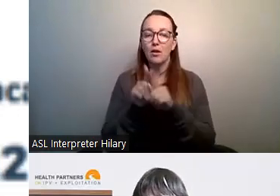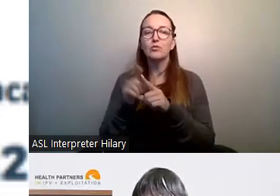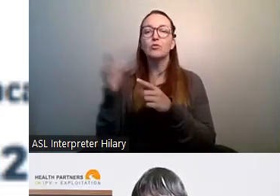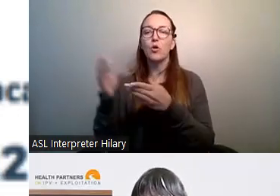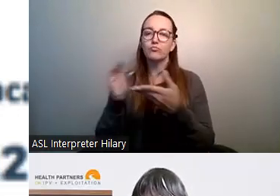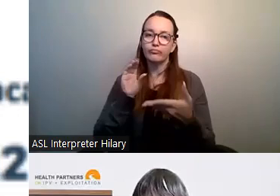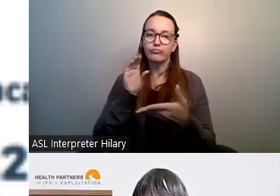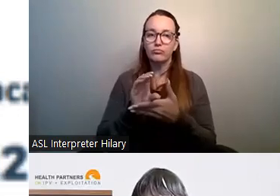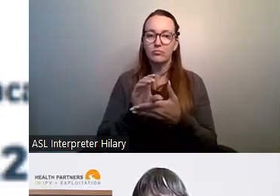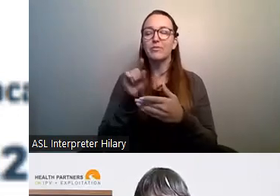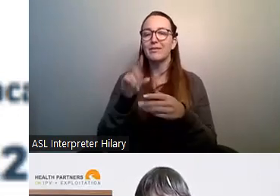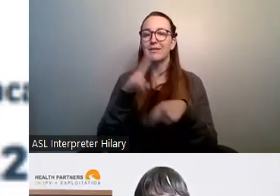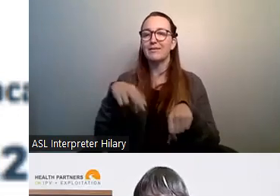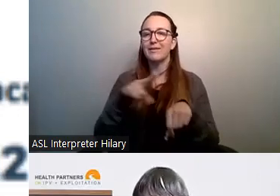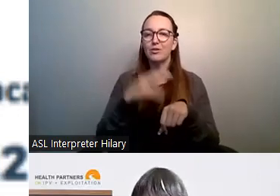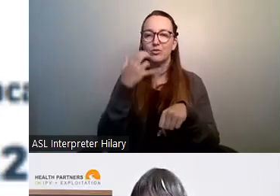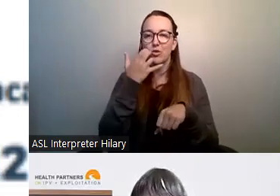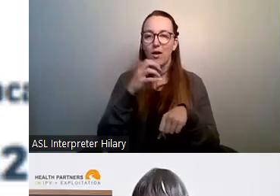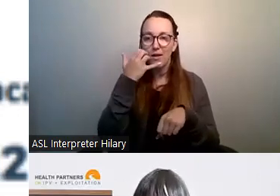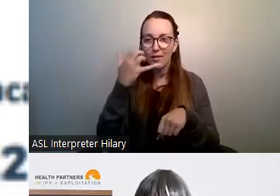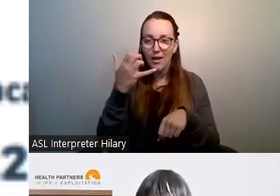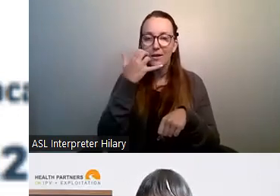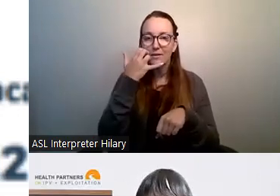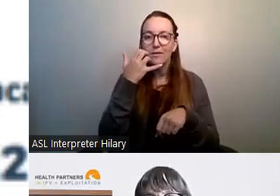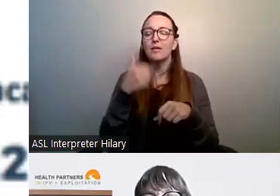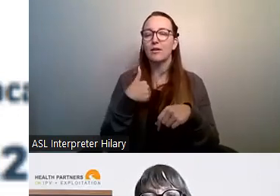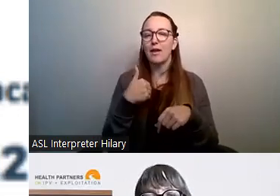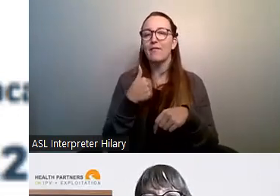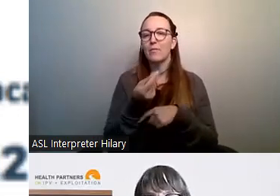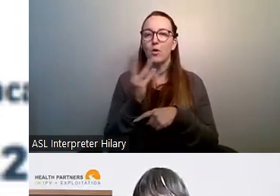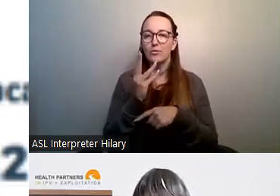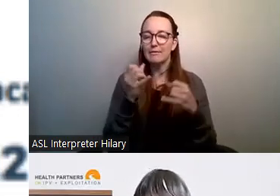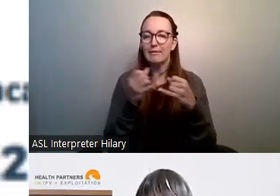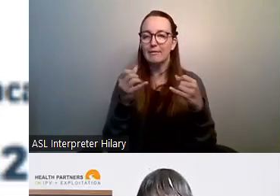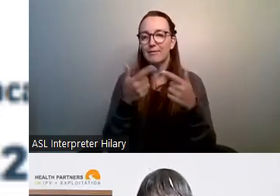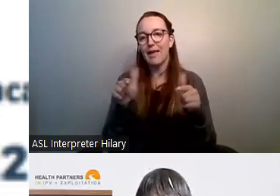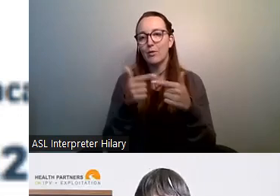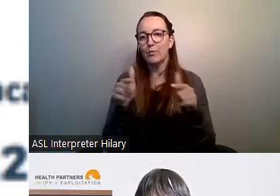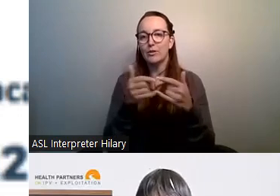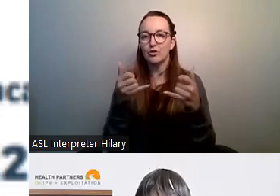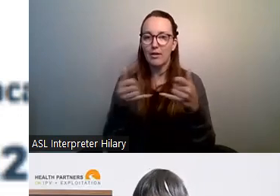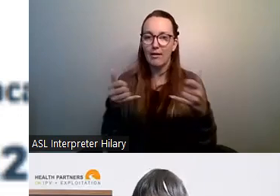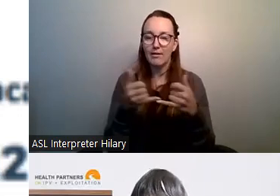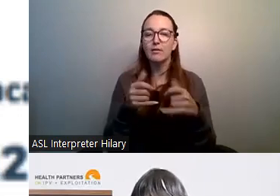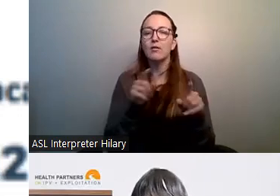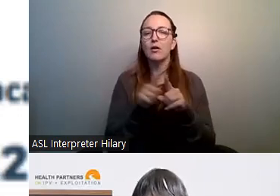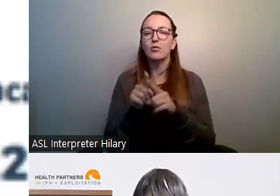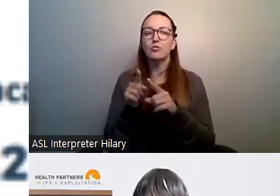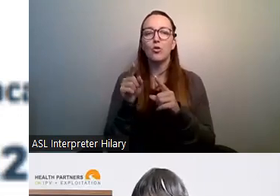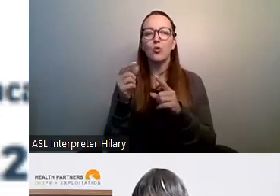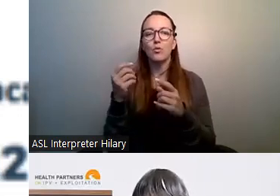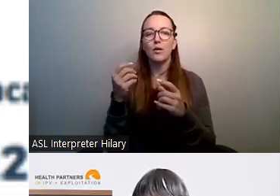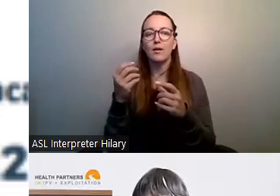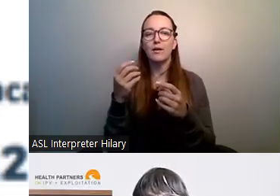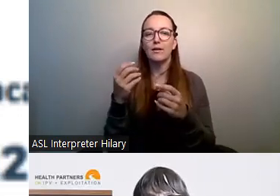is 24/7 and uses a multilingual language line. They fund also Strong Heart's Native Helpline for Native